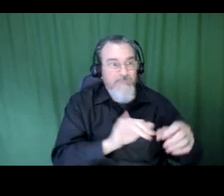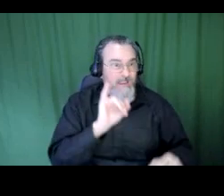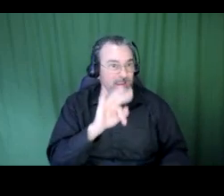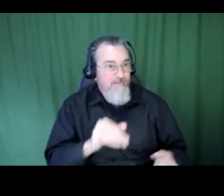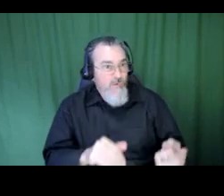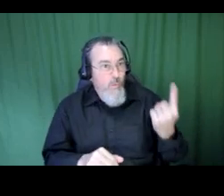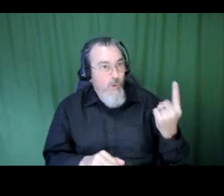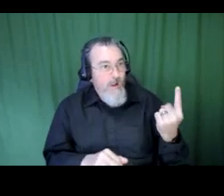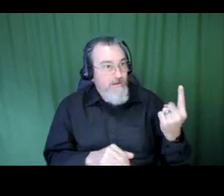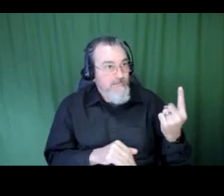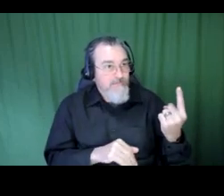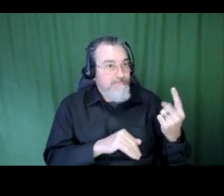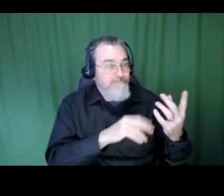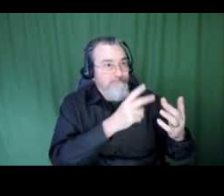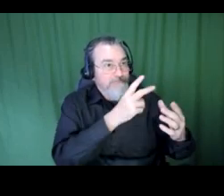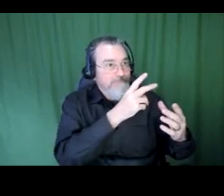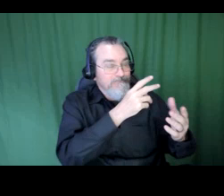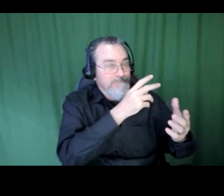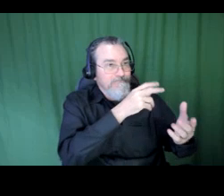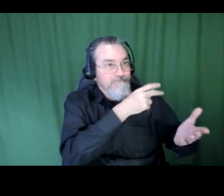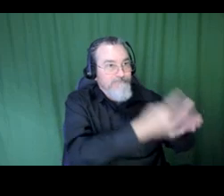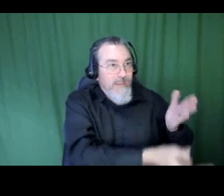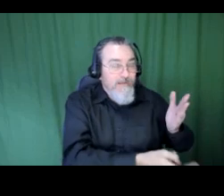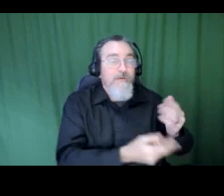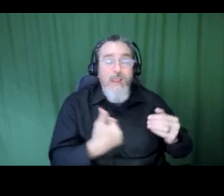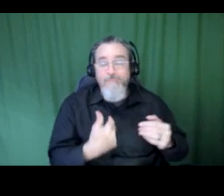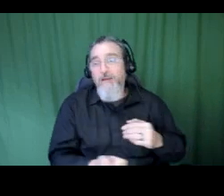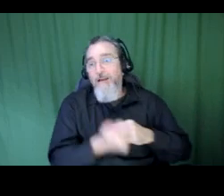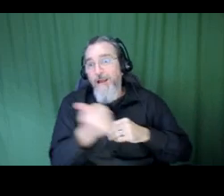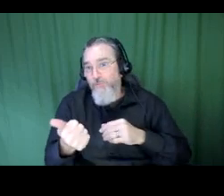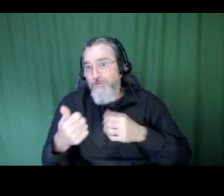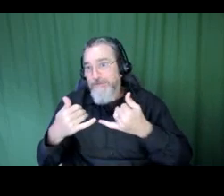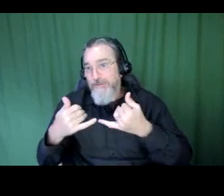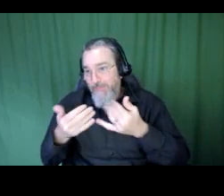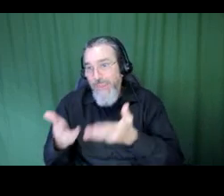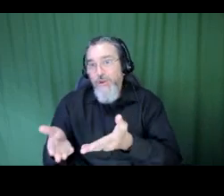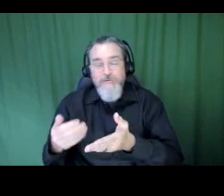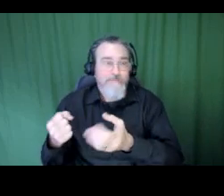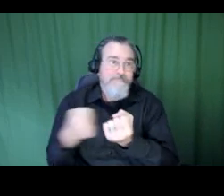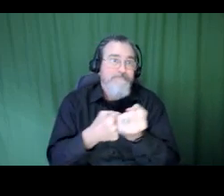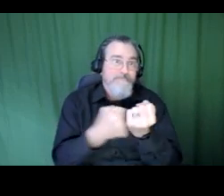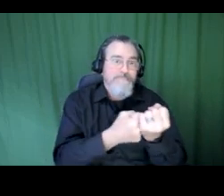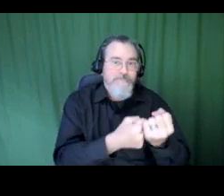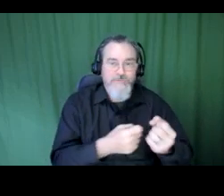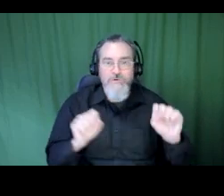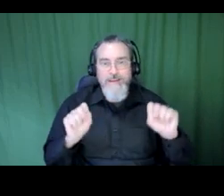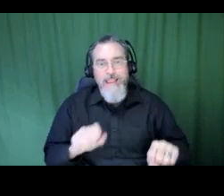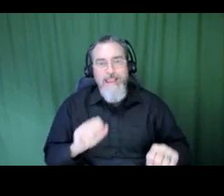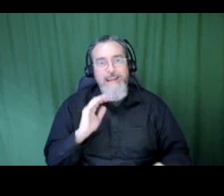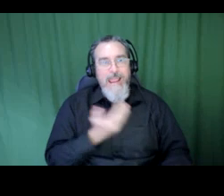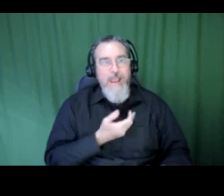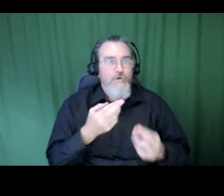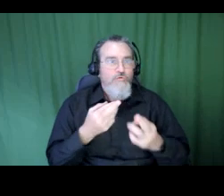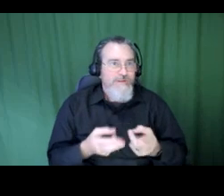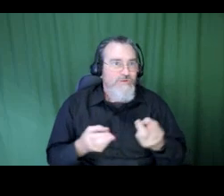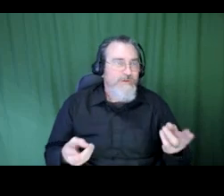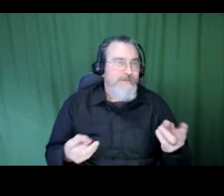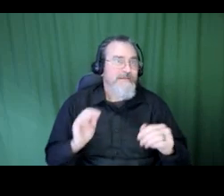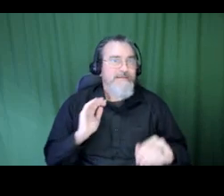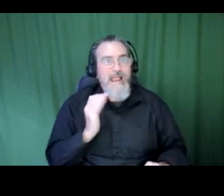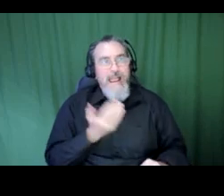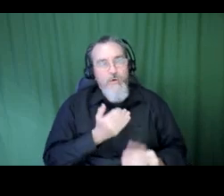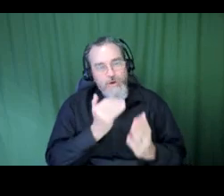pick you up. And we also get to pool our resources, our curriculum, our concepts, and therefore